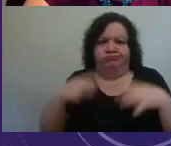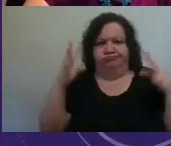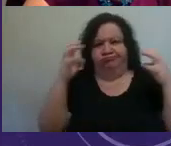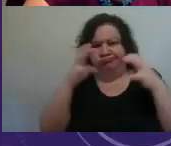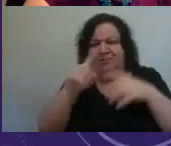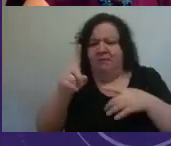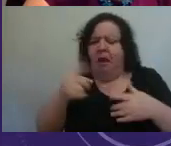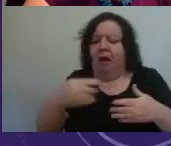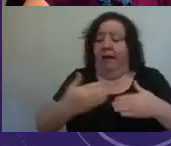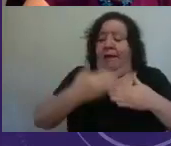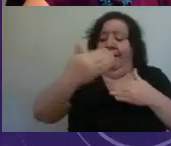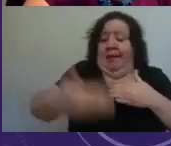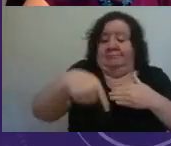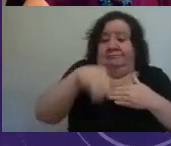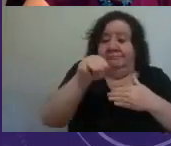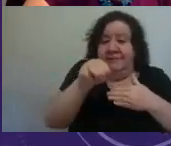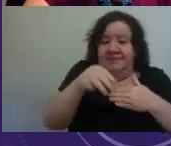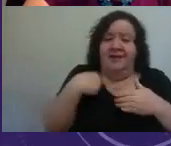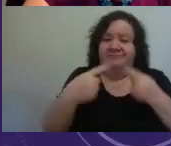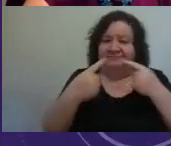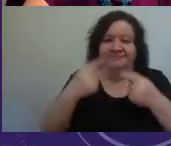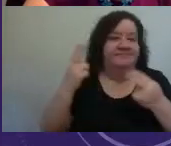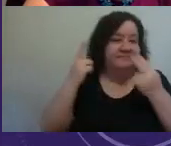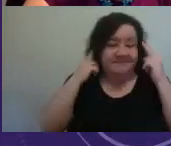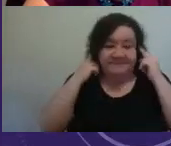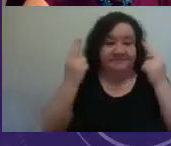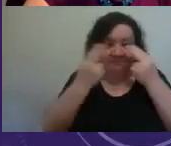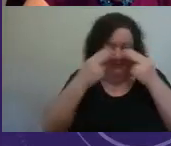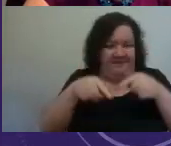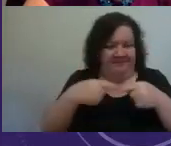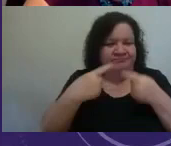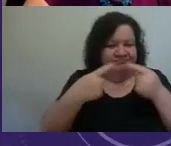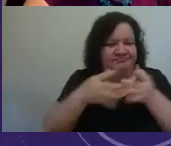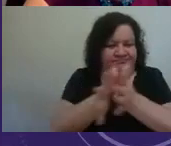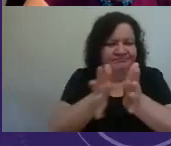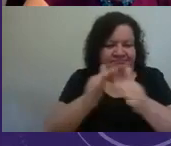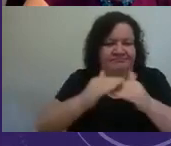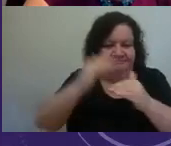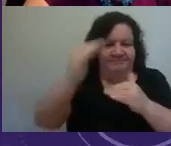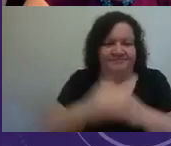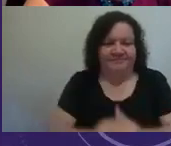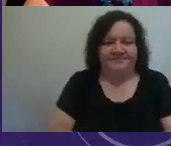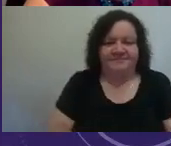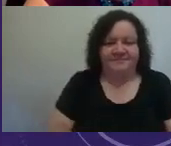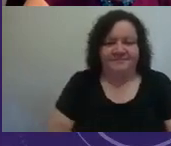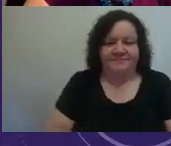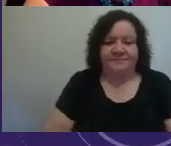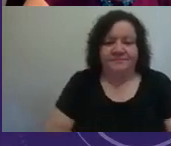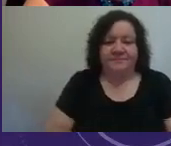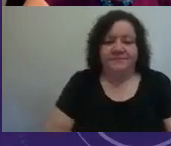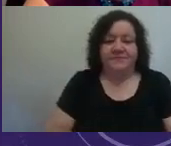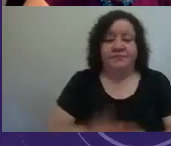of me. I have the options of color inversion and making text much larger. So I can read the